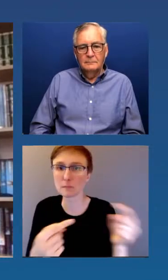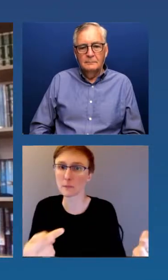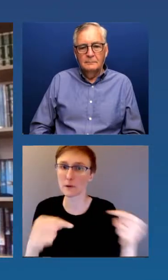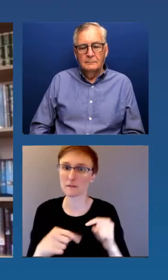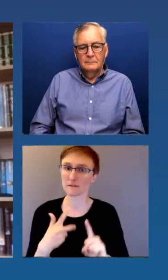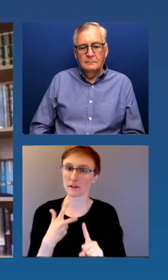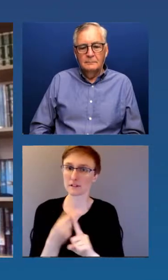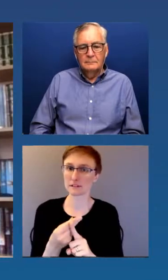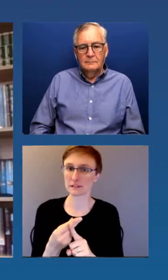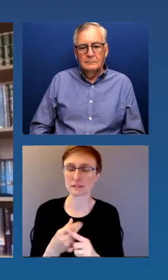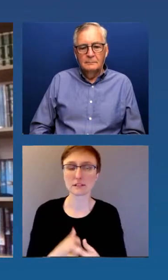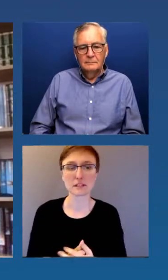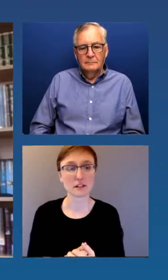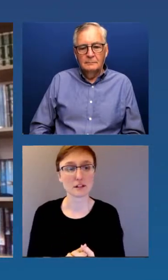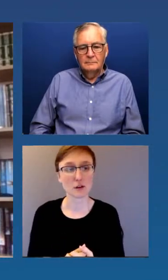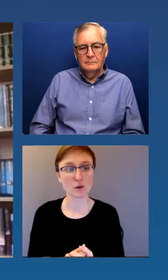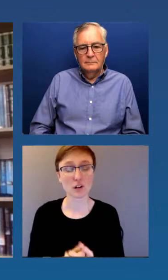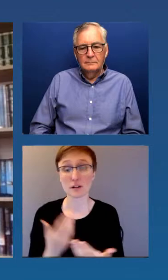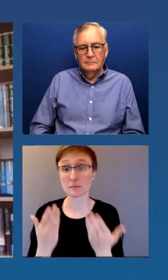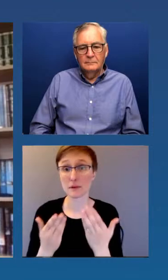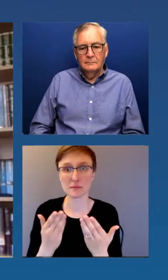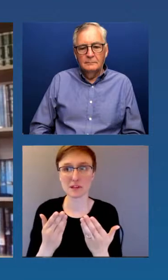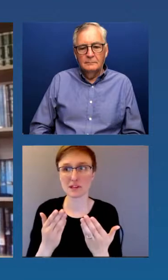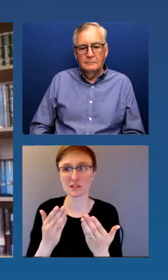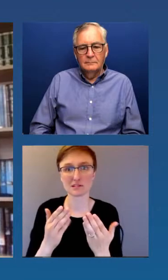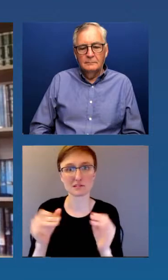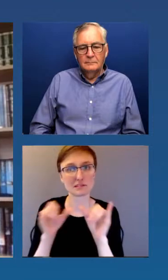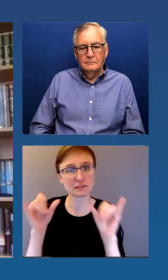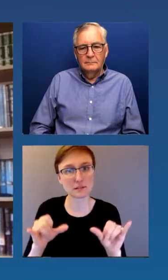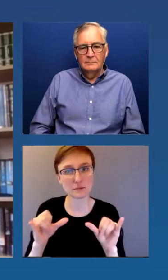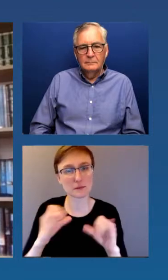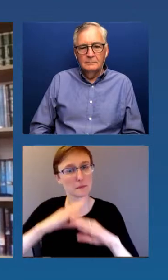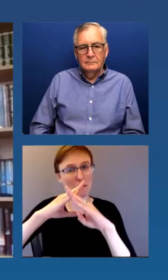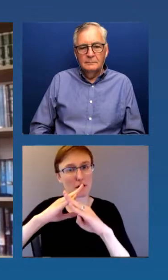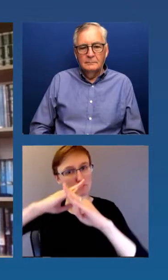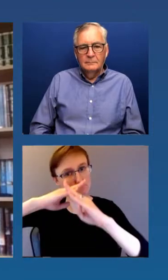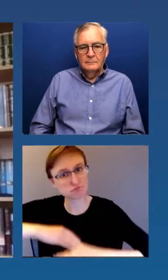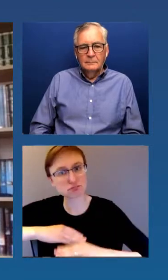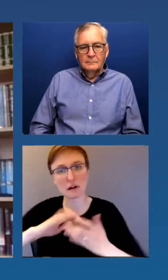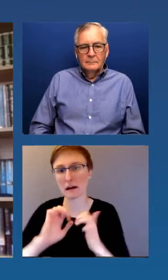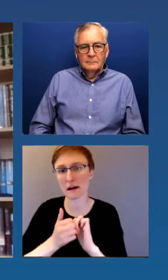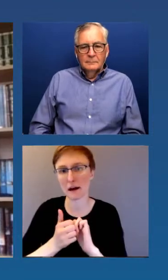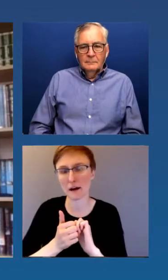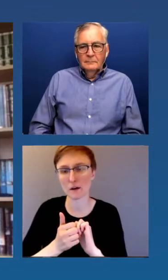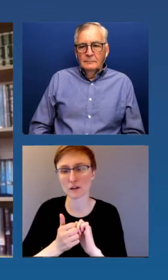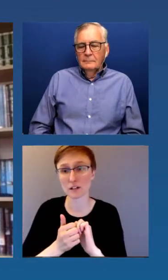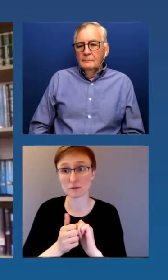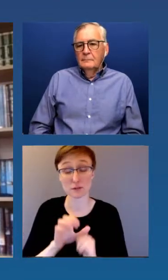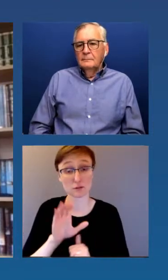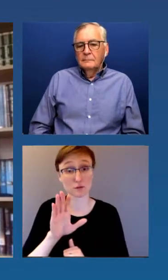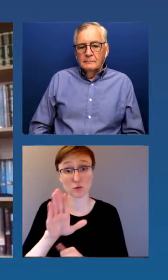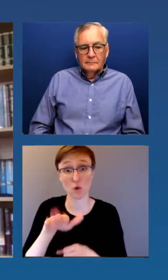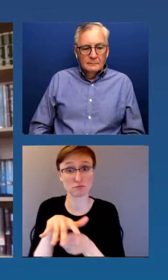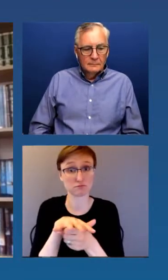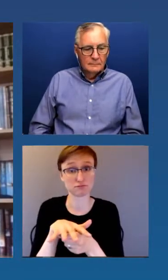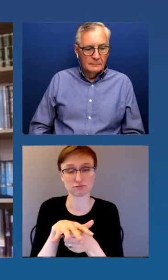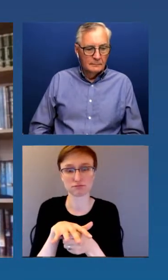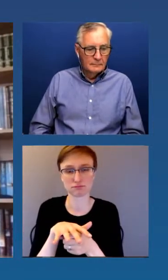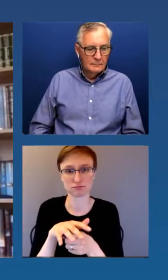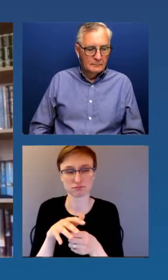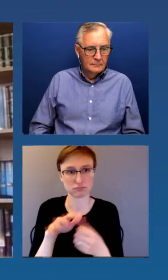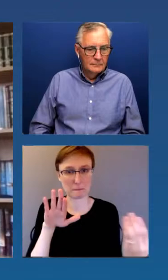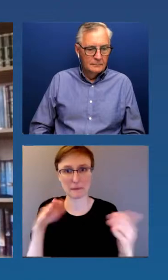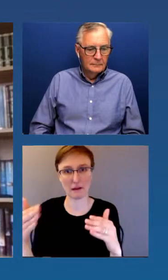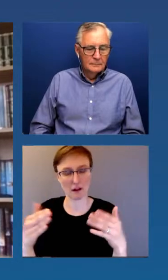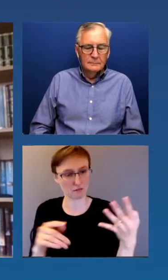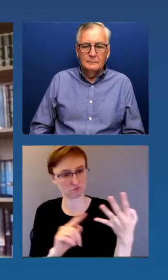has helped break down some systemic barriers that has allowed you guys to see such a, comparatively speaking, such a